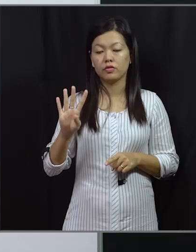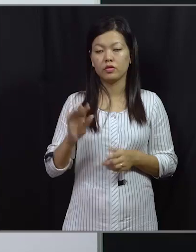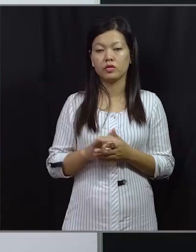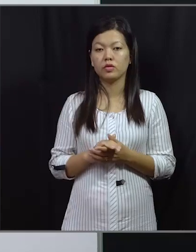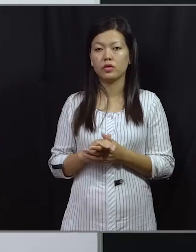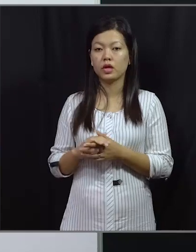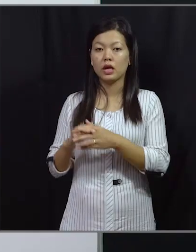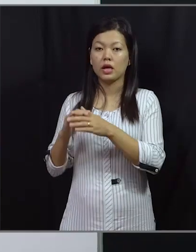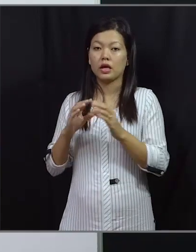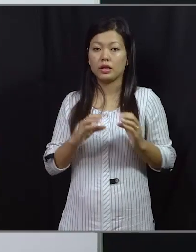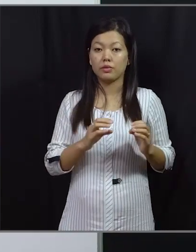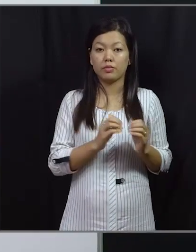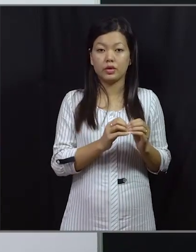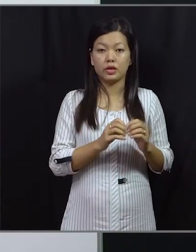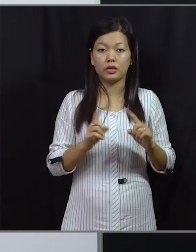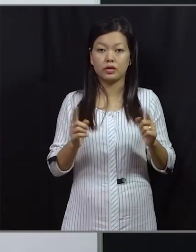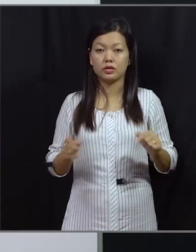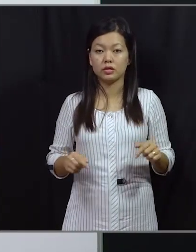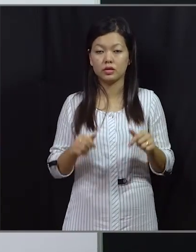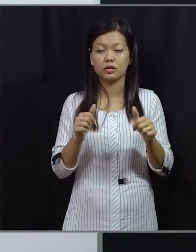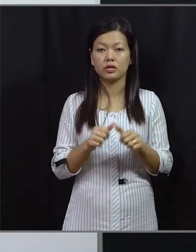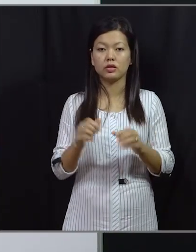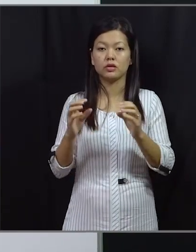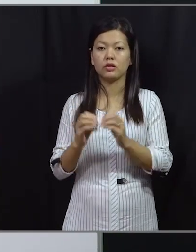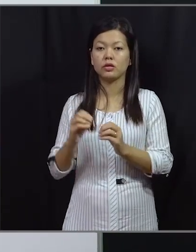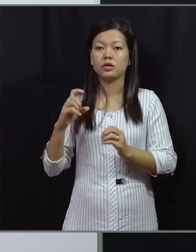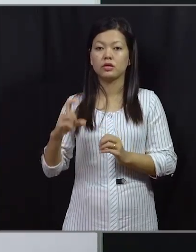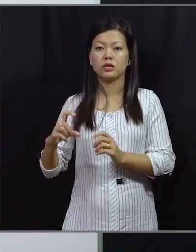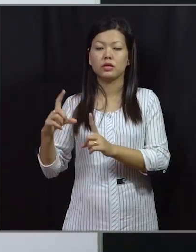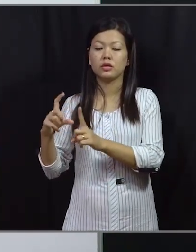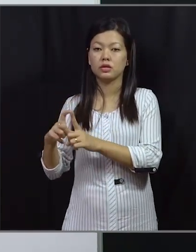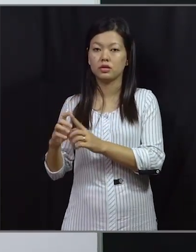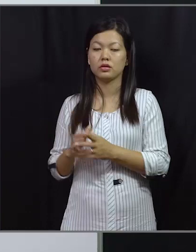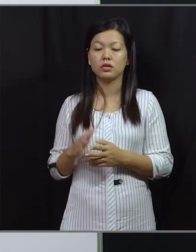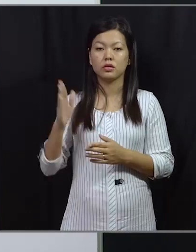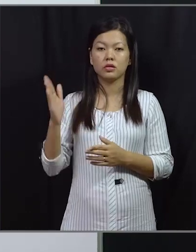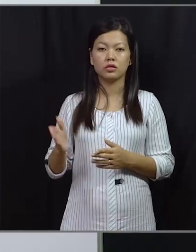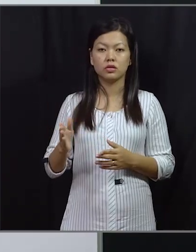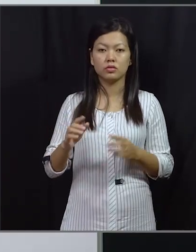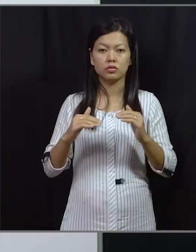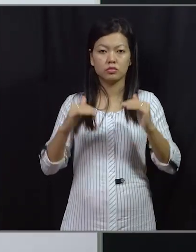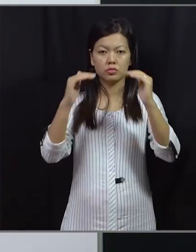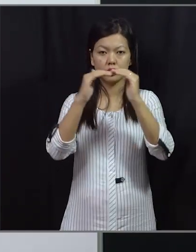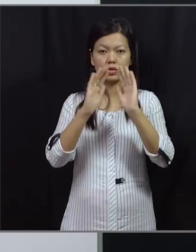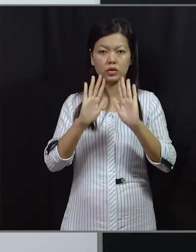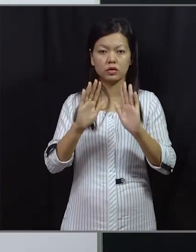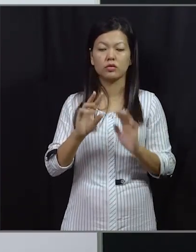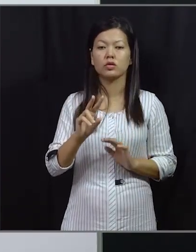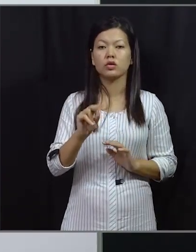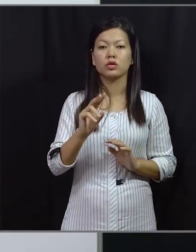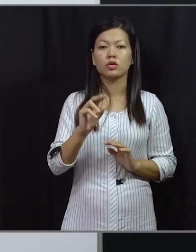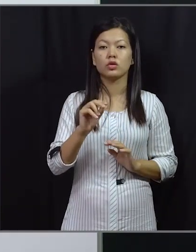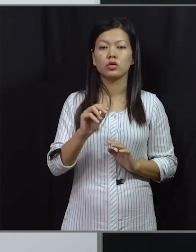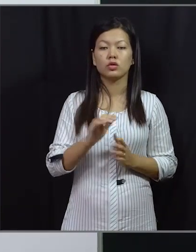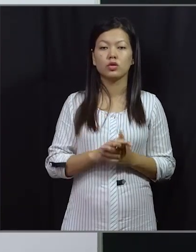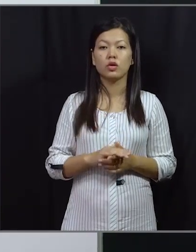as A, B, C, D. Are they equal? No, they are not equal because they